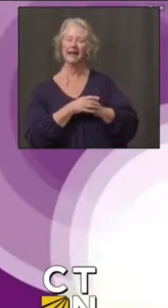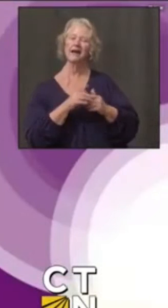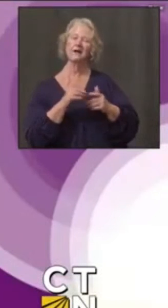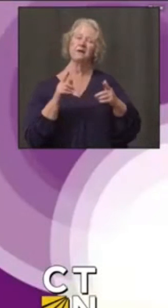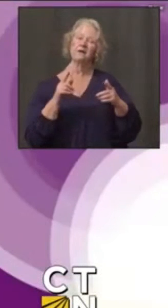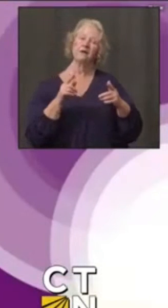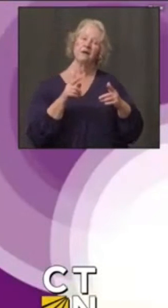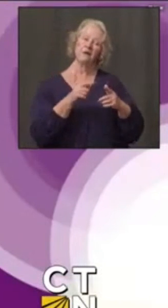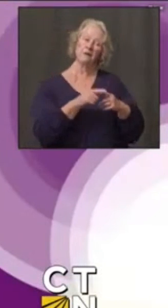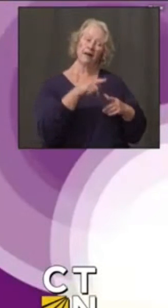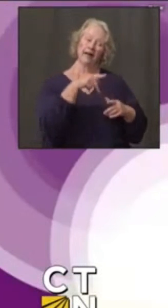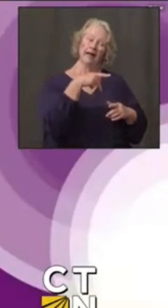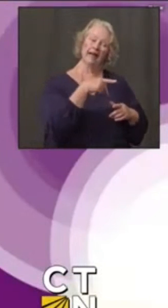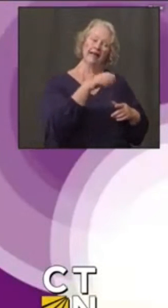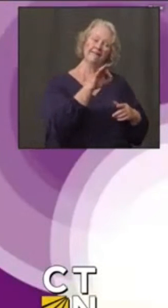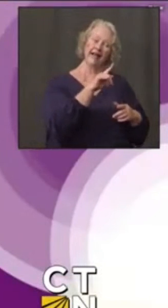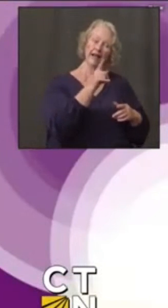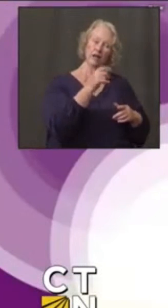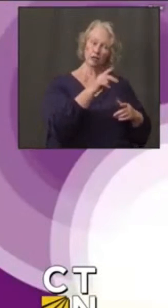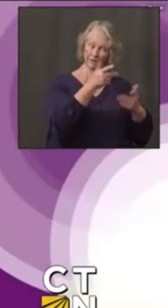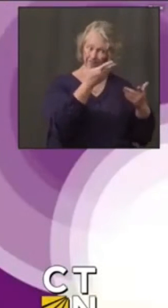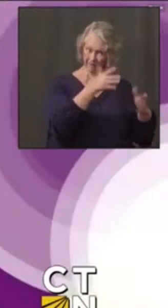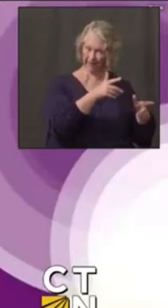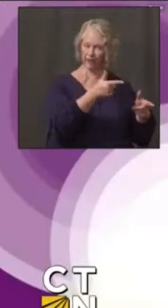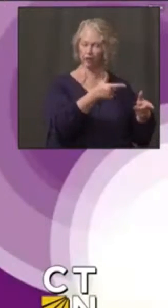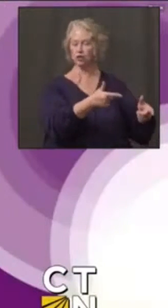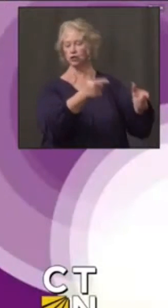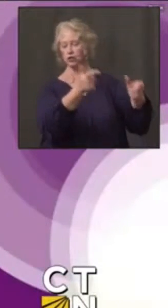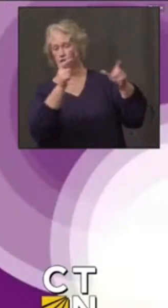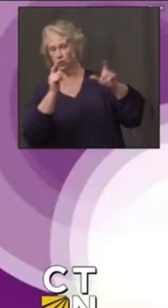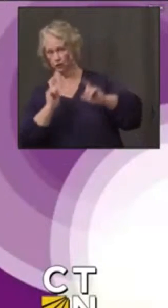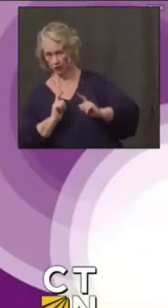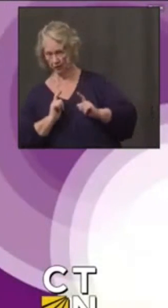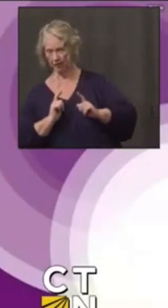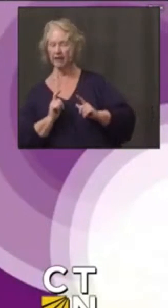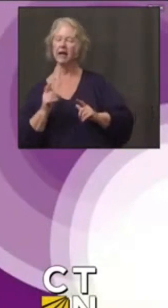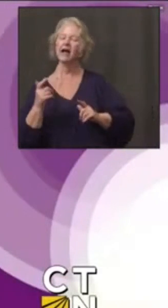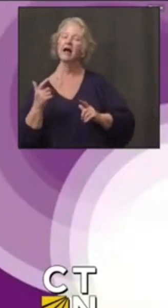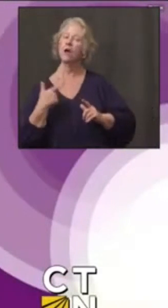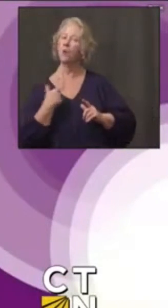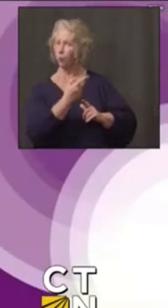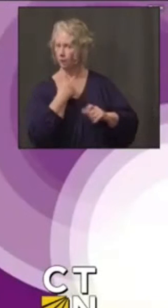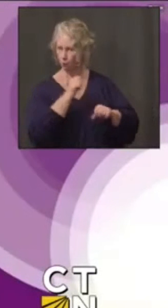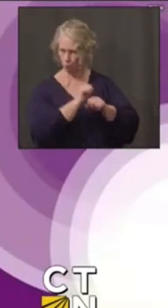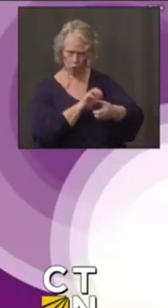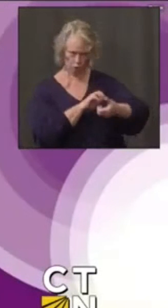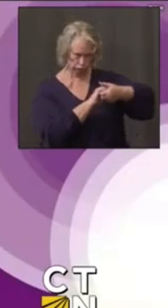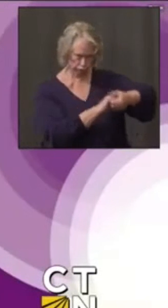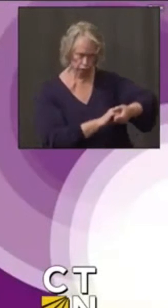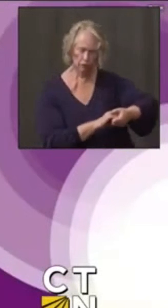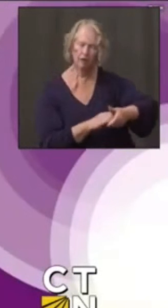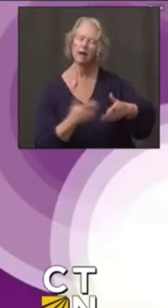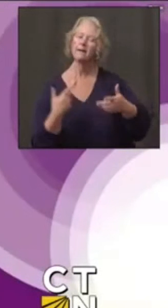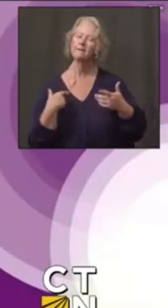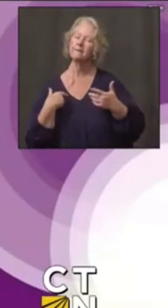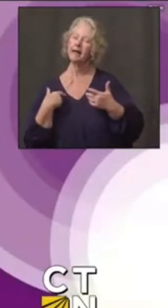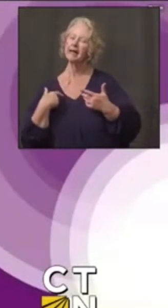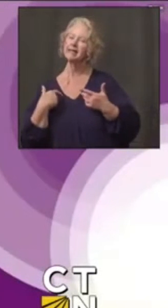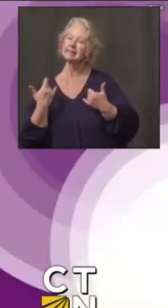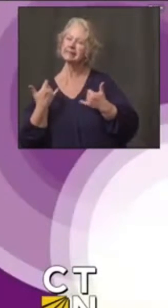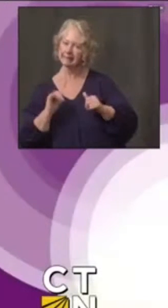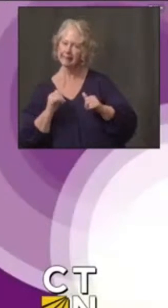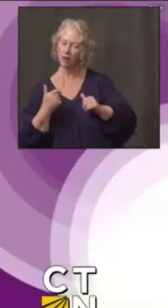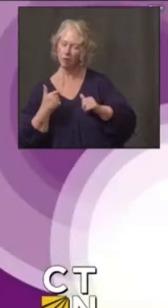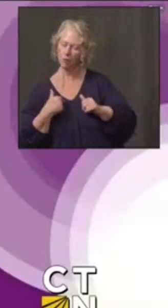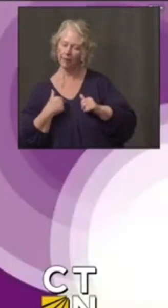from the Pfizers to the states, in partnership and independent of people like John, we have